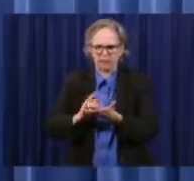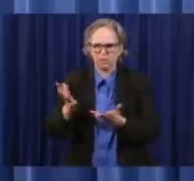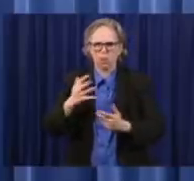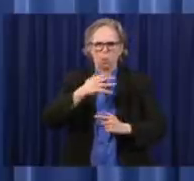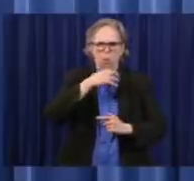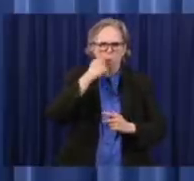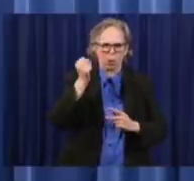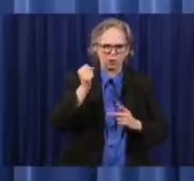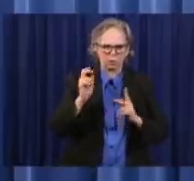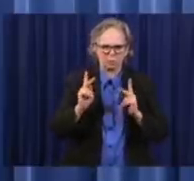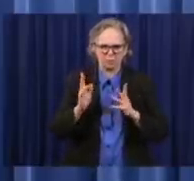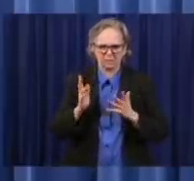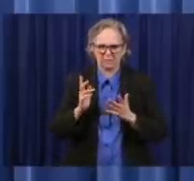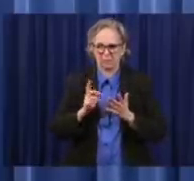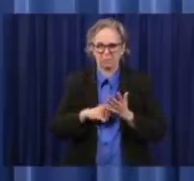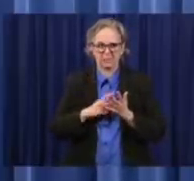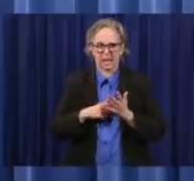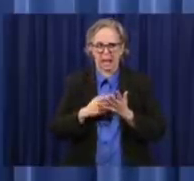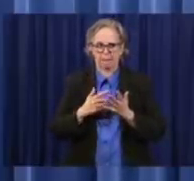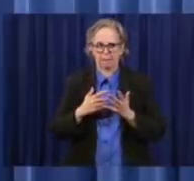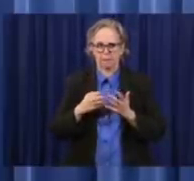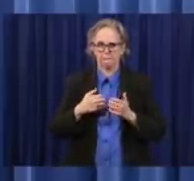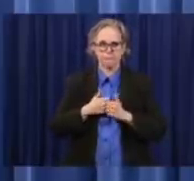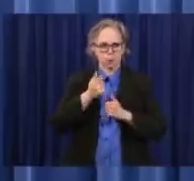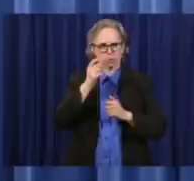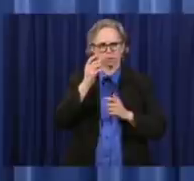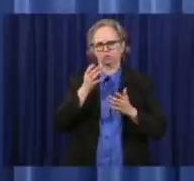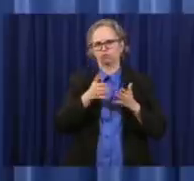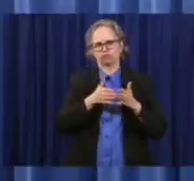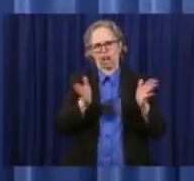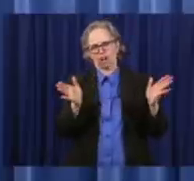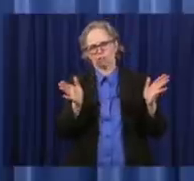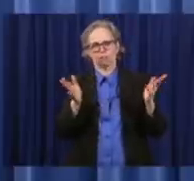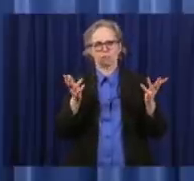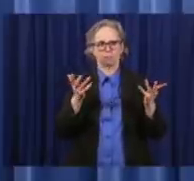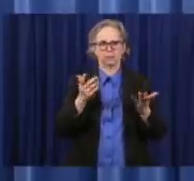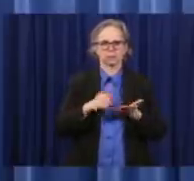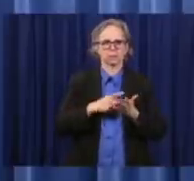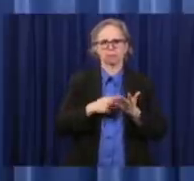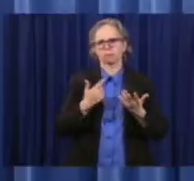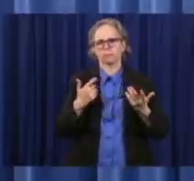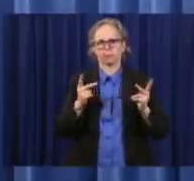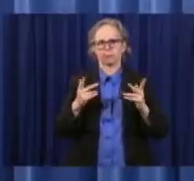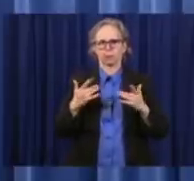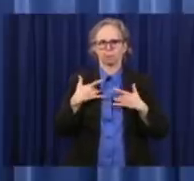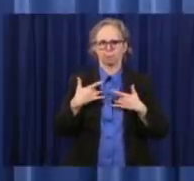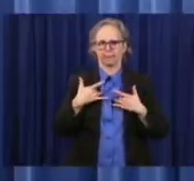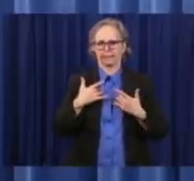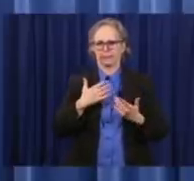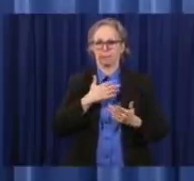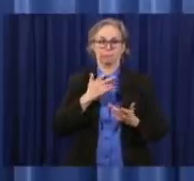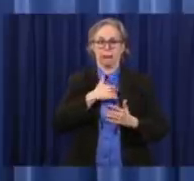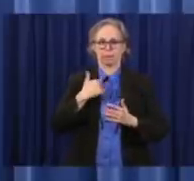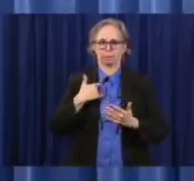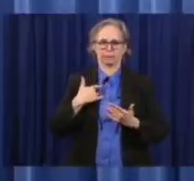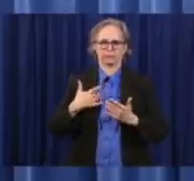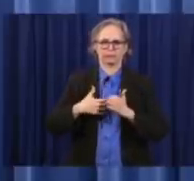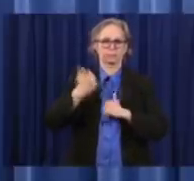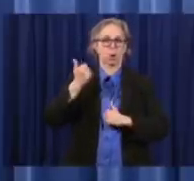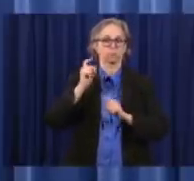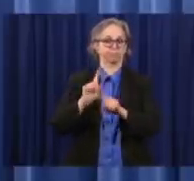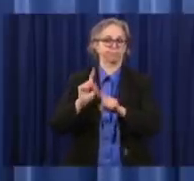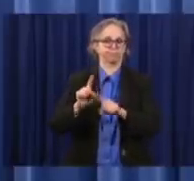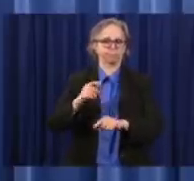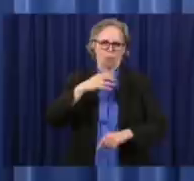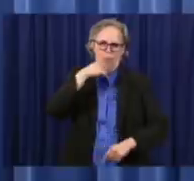most faithful it's a generalization, but sometimes the most faithful members of the congregation are those who are older. and I would worry